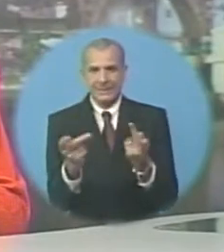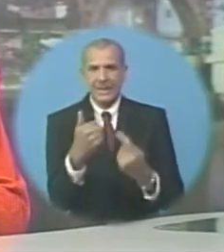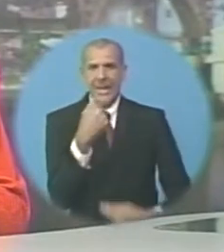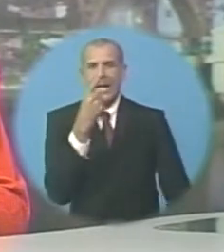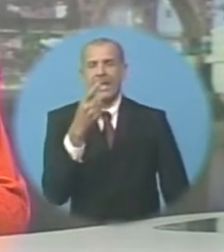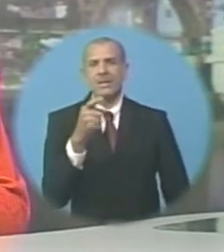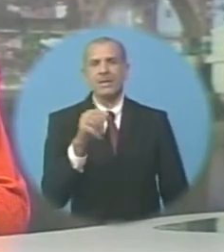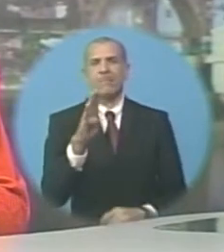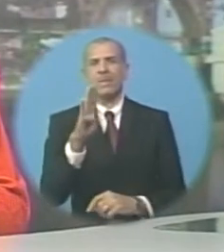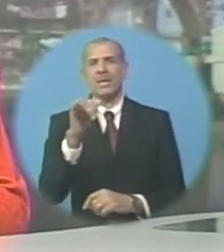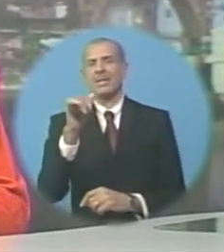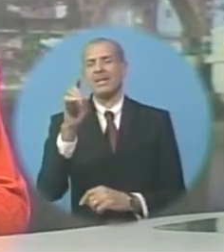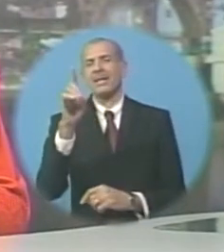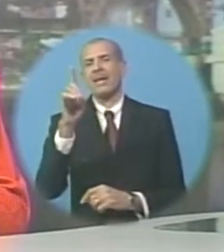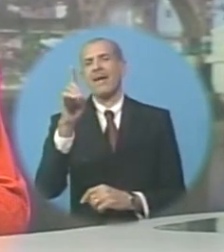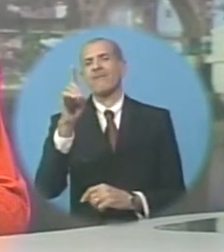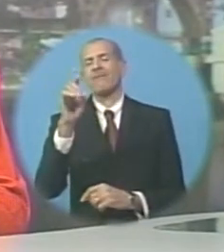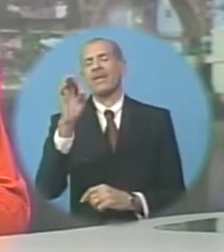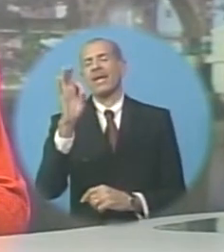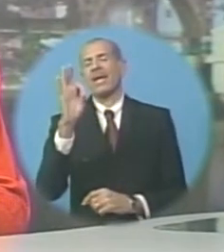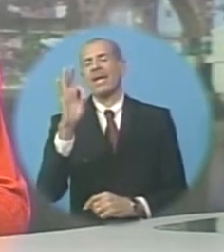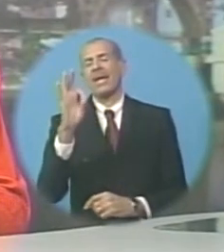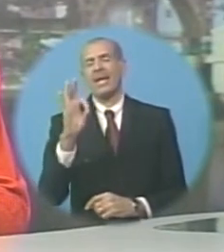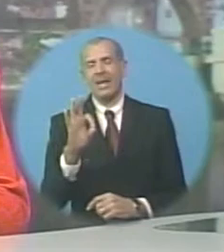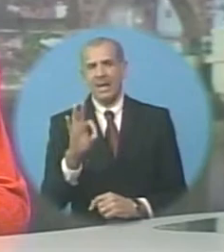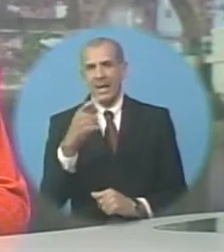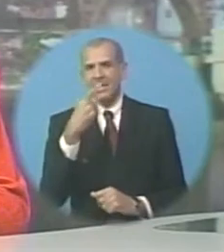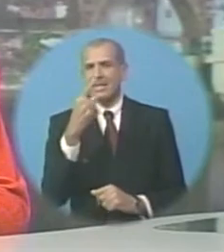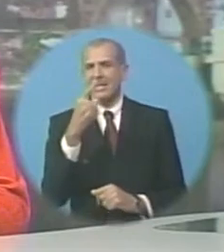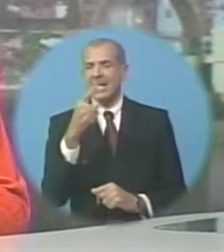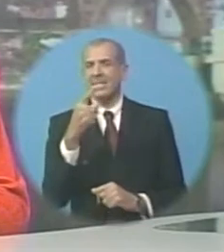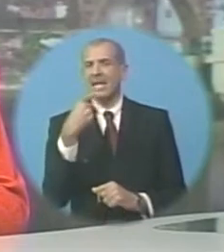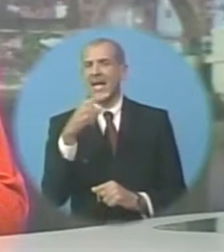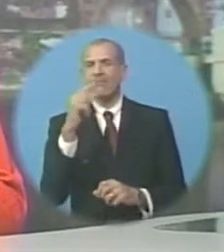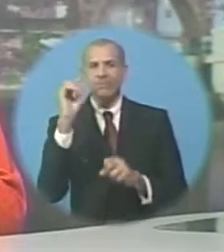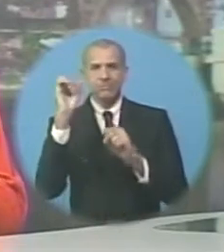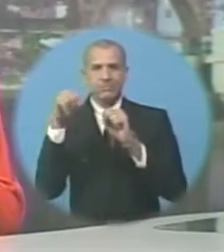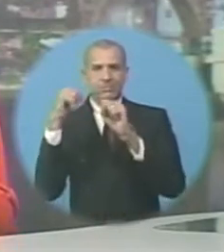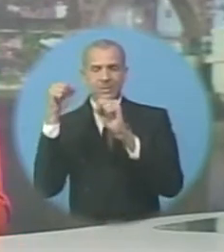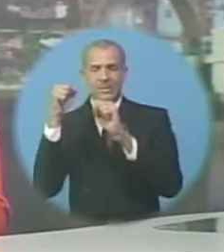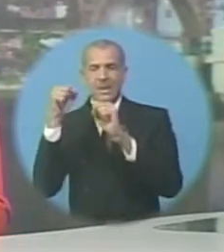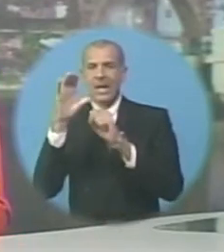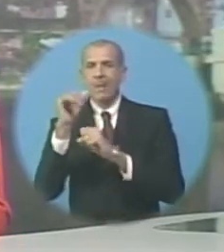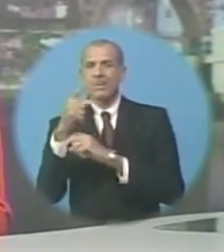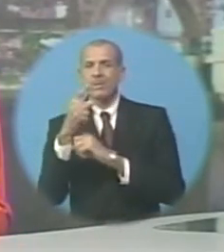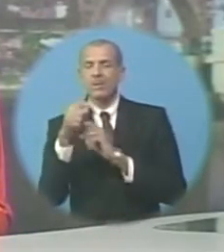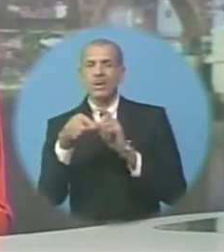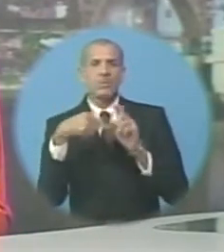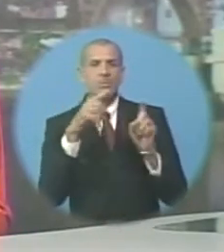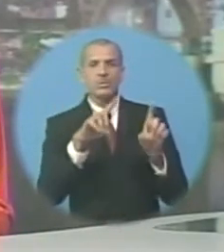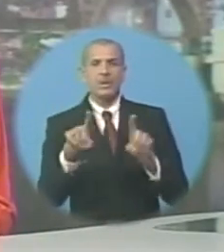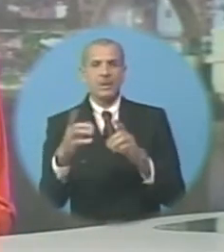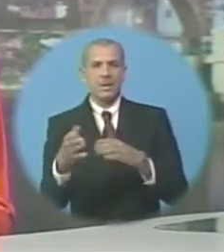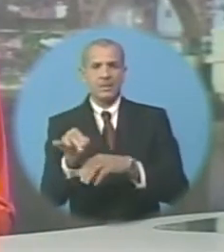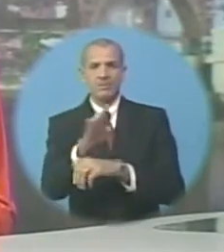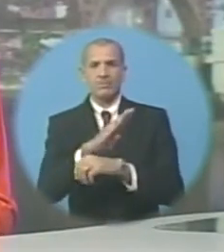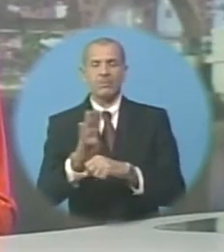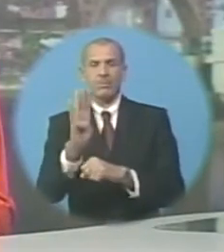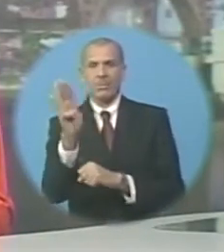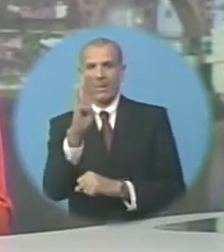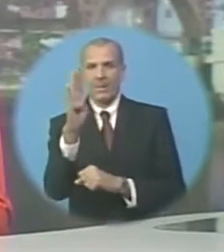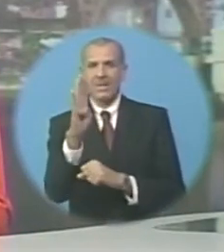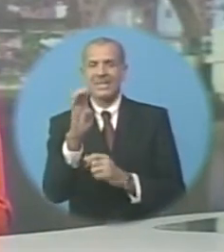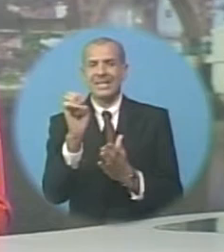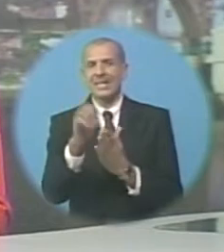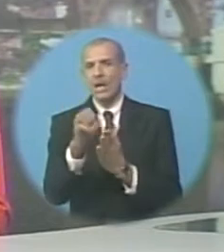Association, or BFVA, Damien Pinder, says if major film companies are convinced to shoot their films in here, both the